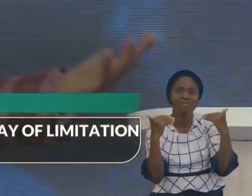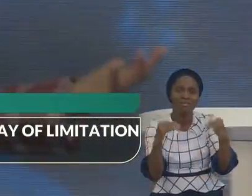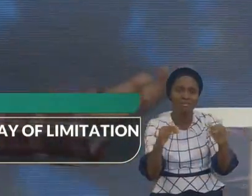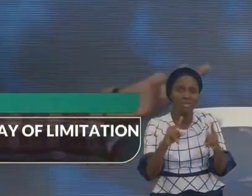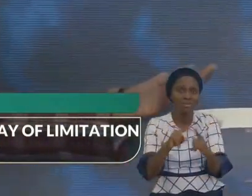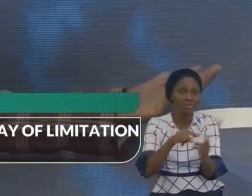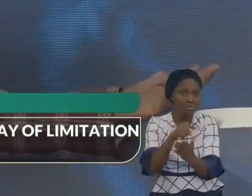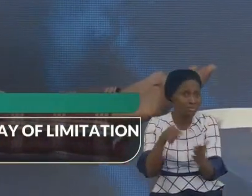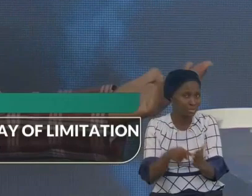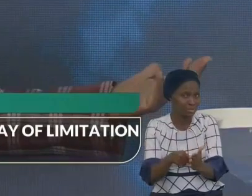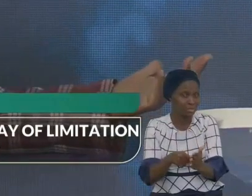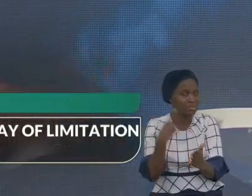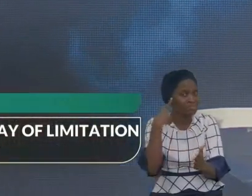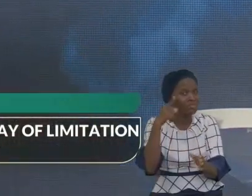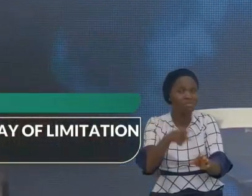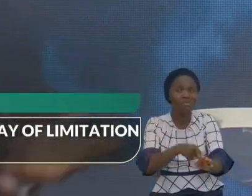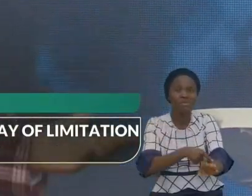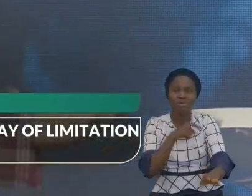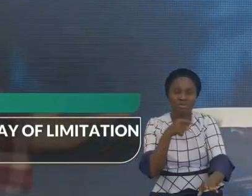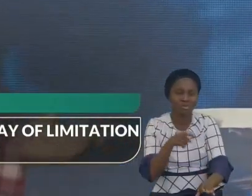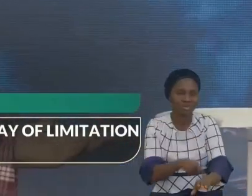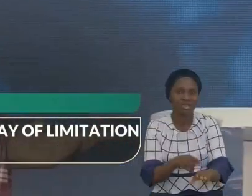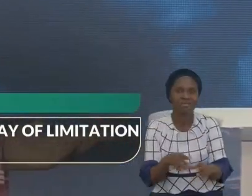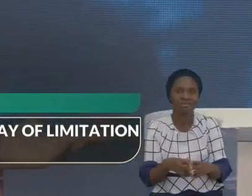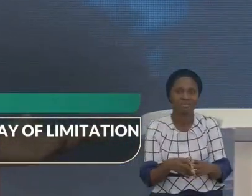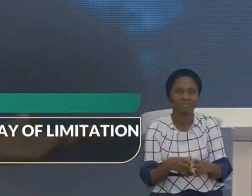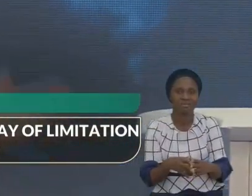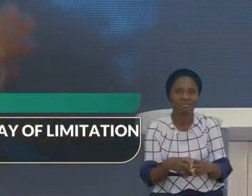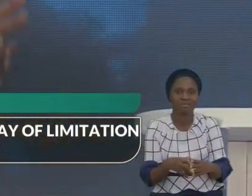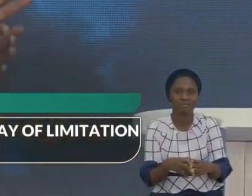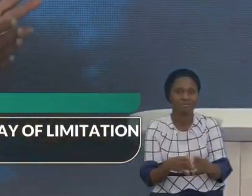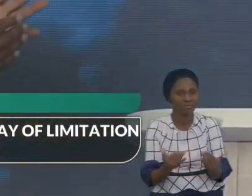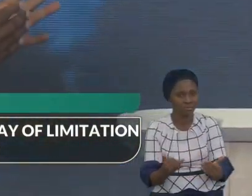Think about your life. What have you been doing there?